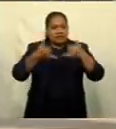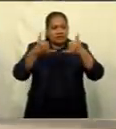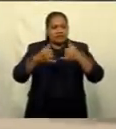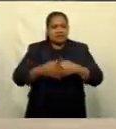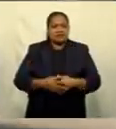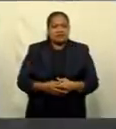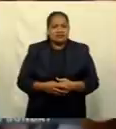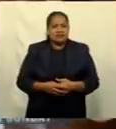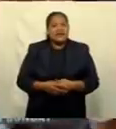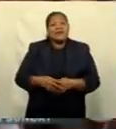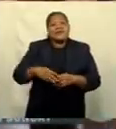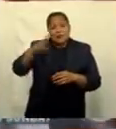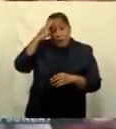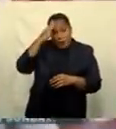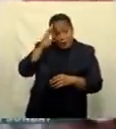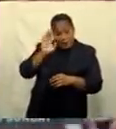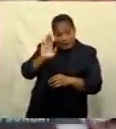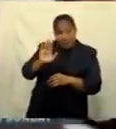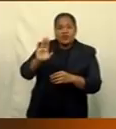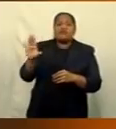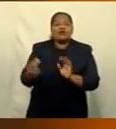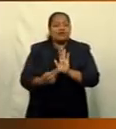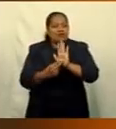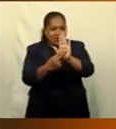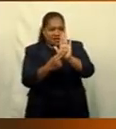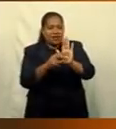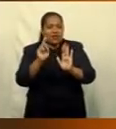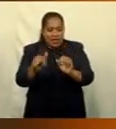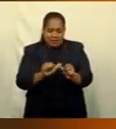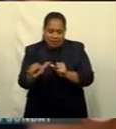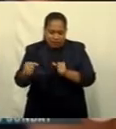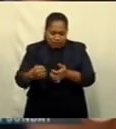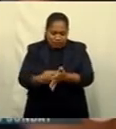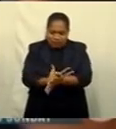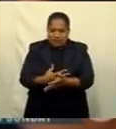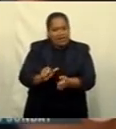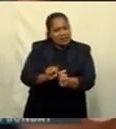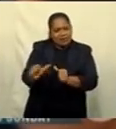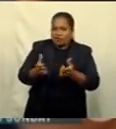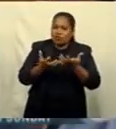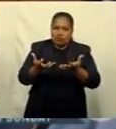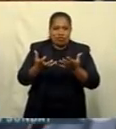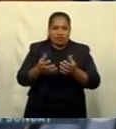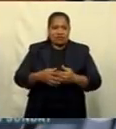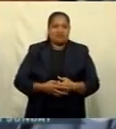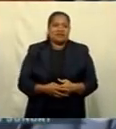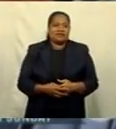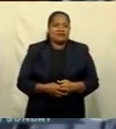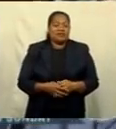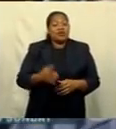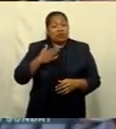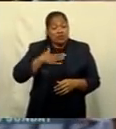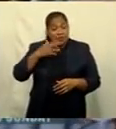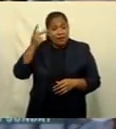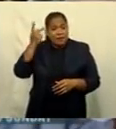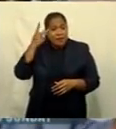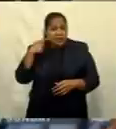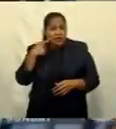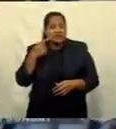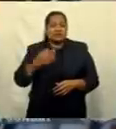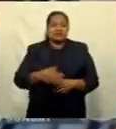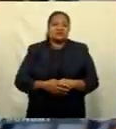hails from Nandi, is among his best inspirations and the best cook he knows. To my parents, there are definitely moments